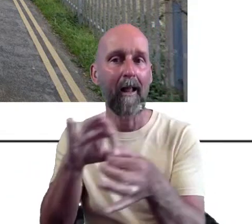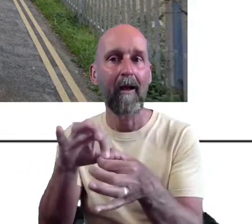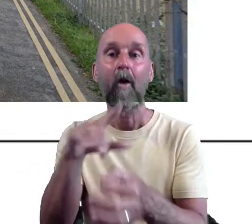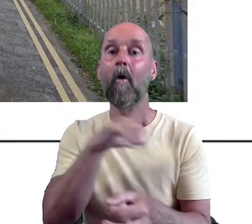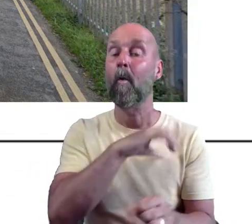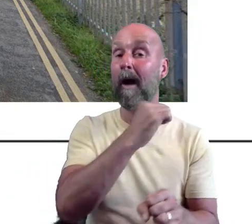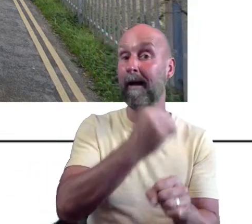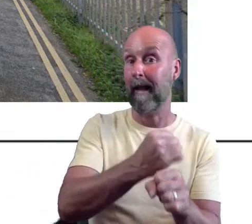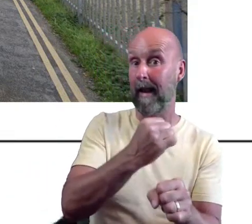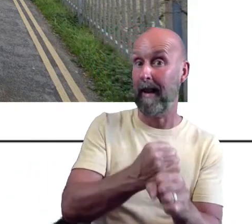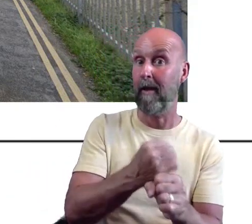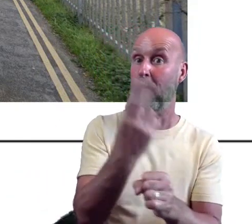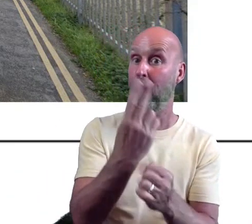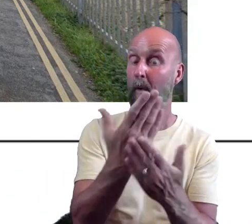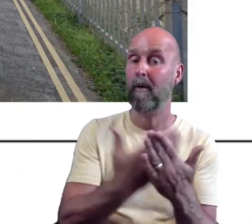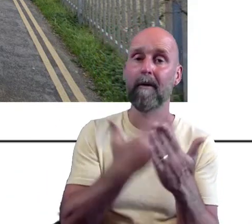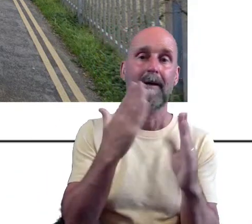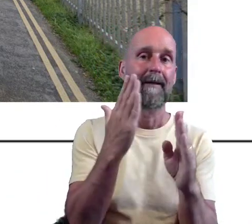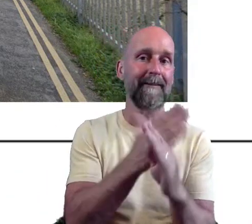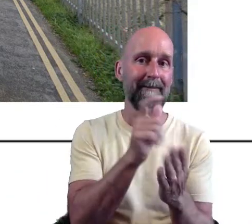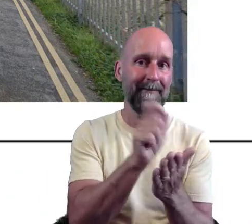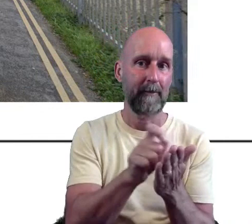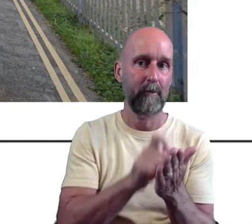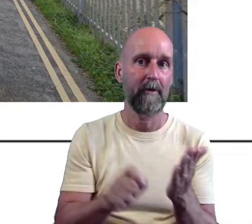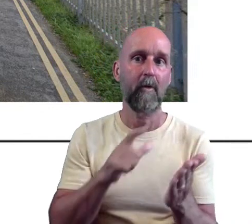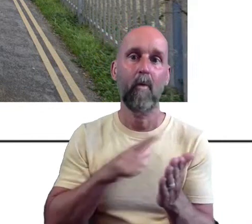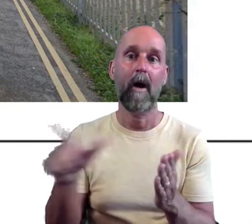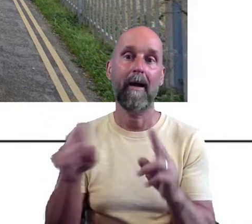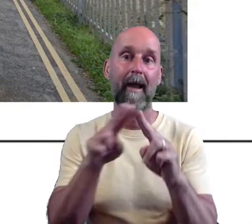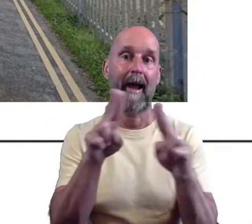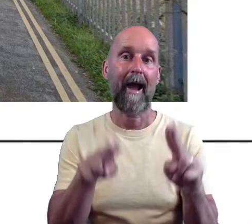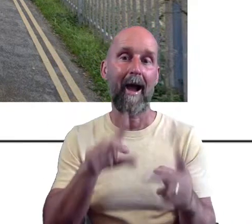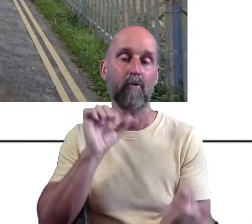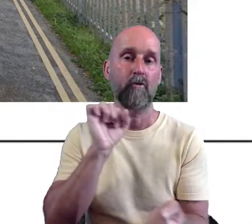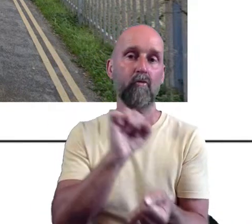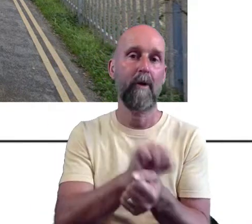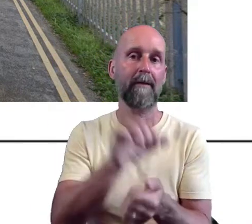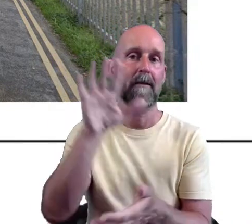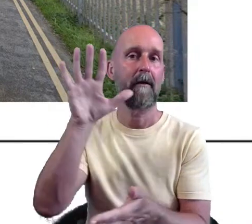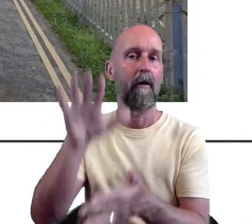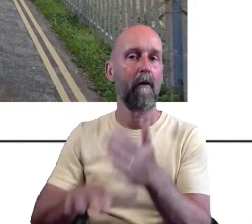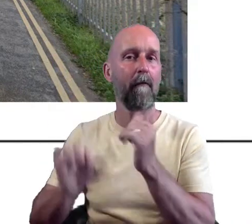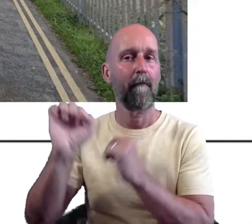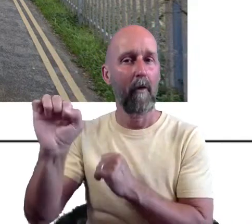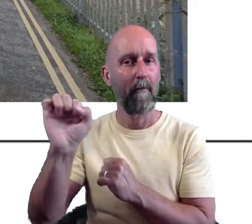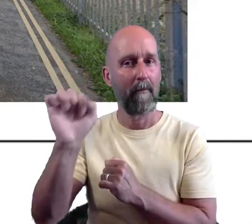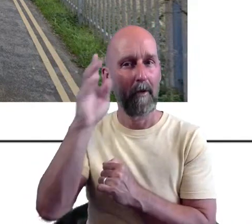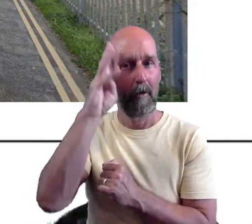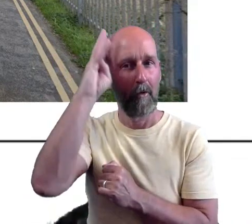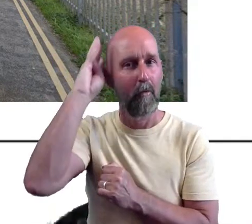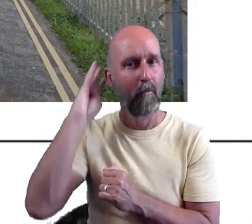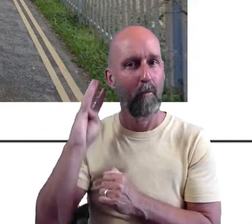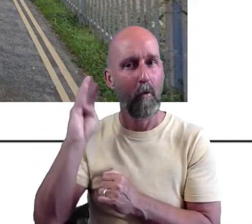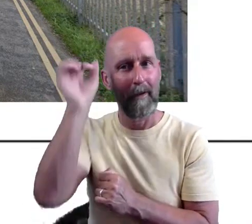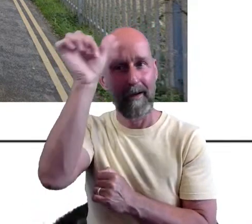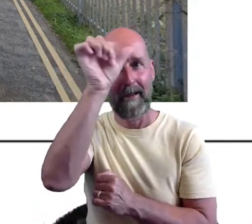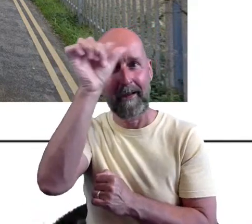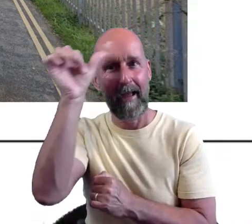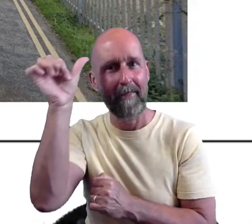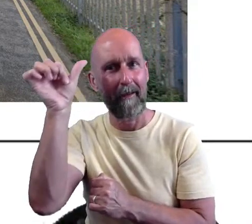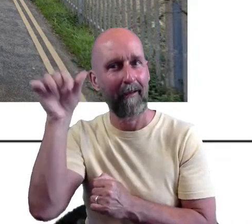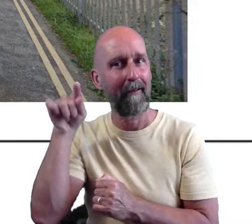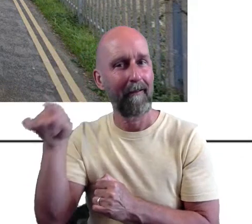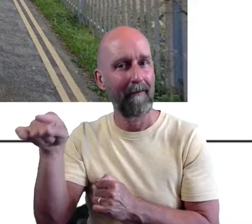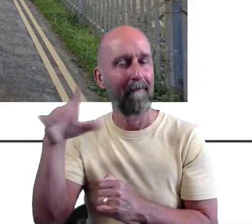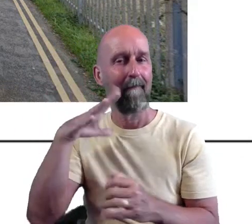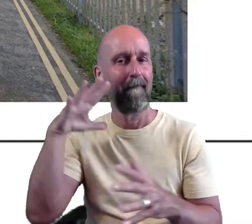book in secrecy because he was under house arrest from the Roman Catholic Inquisition for heresy. And I wanted to communicate the sense